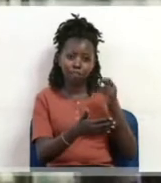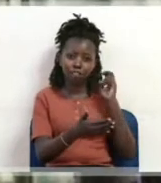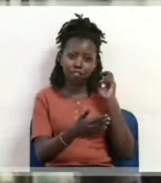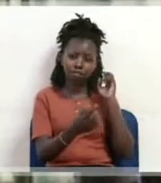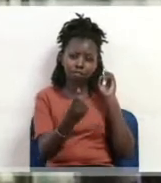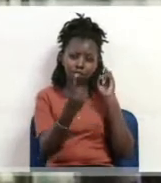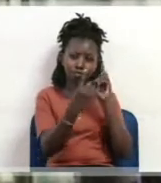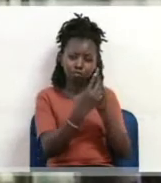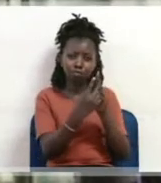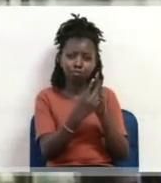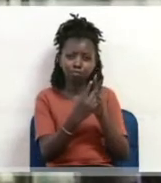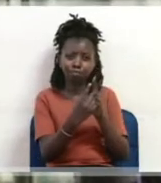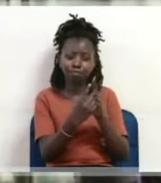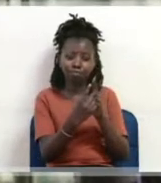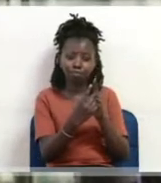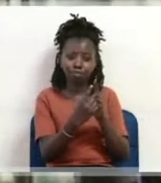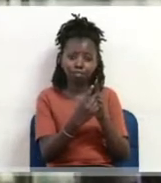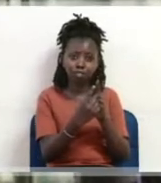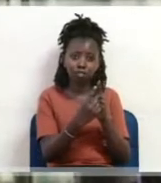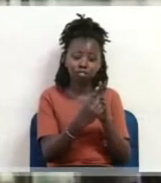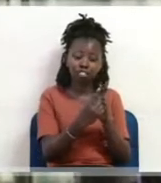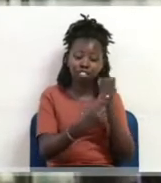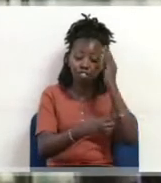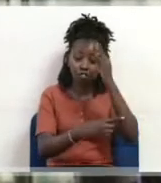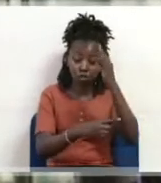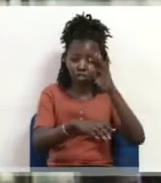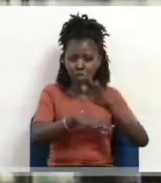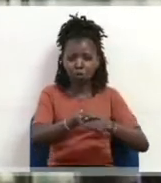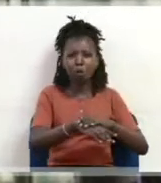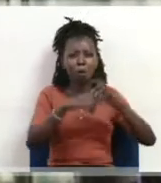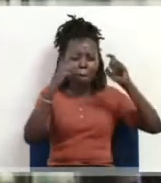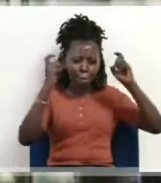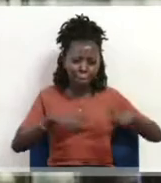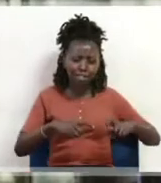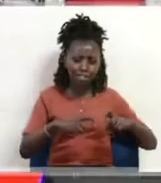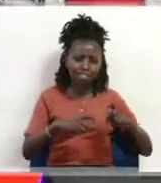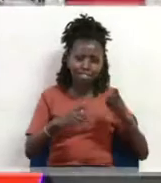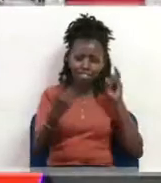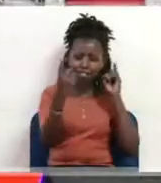they would have to face the giant of their sinful past.